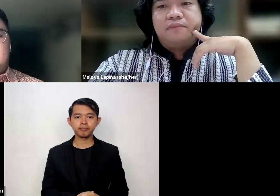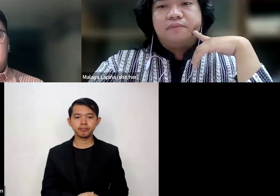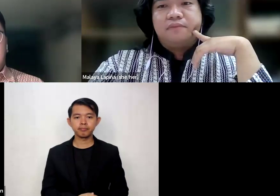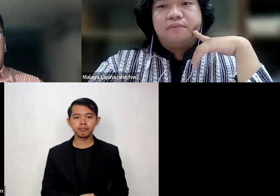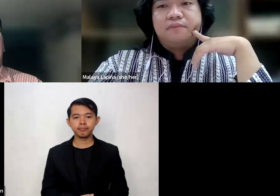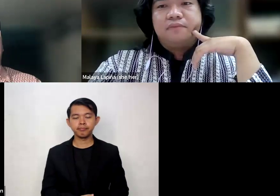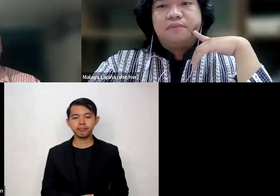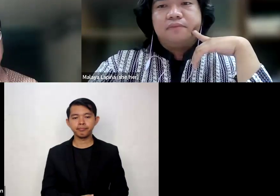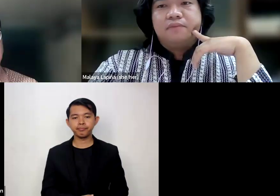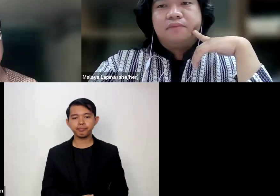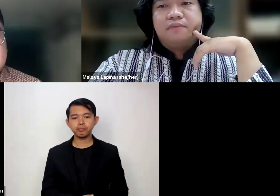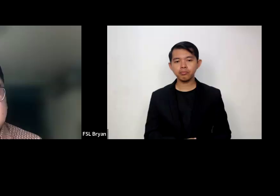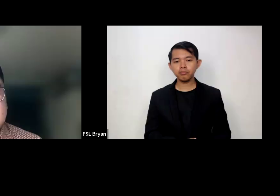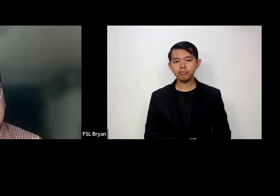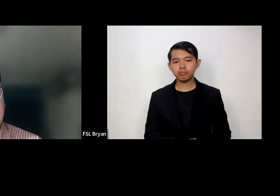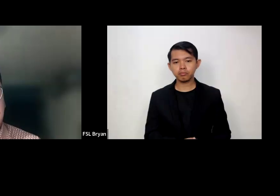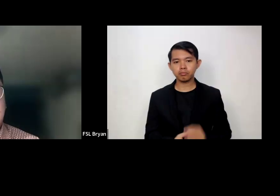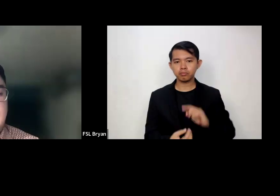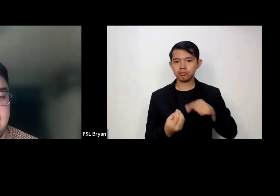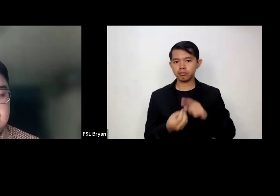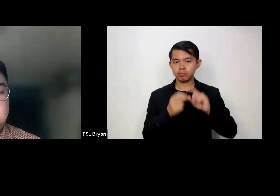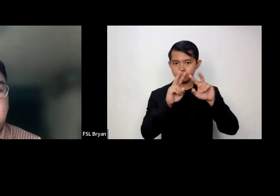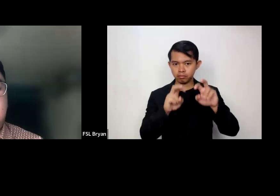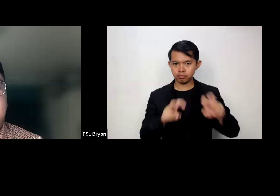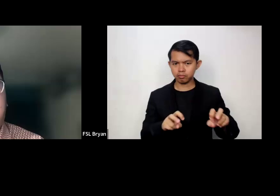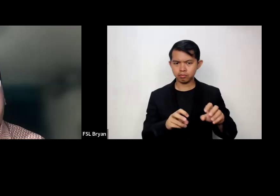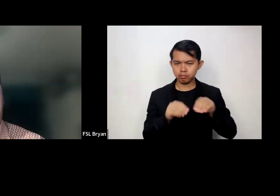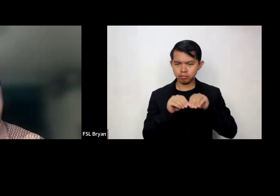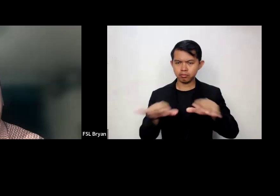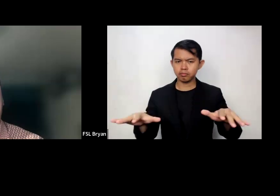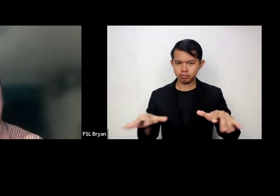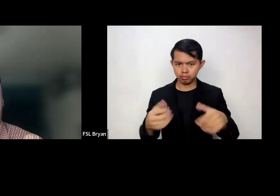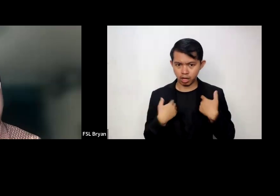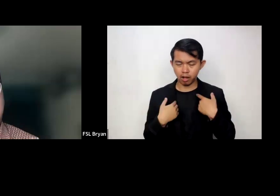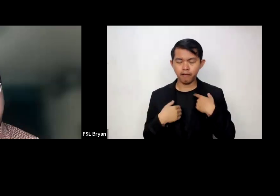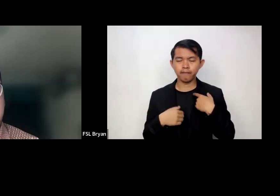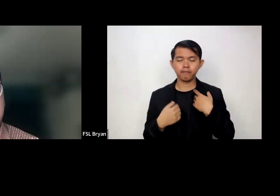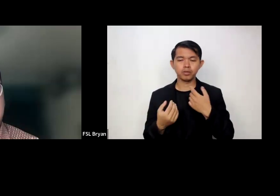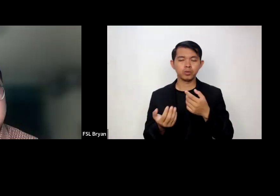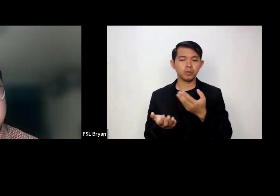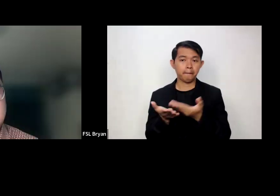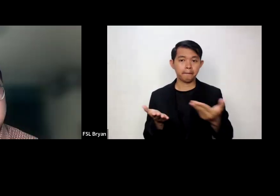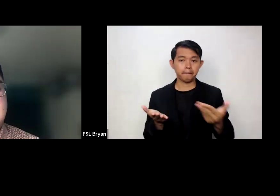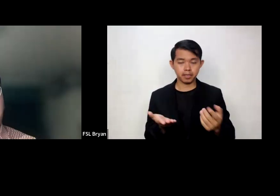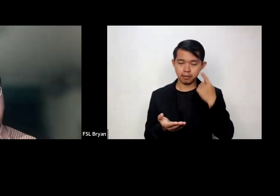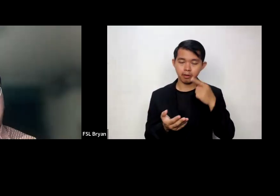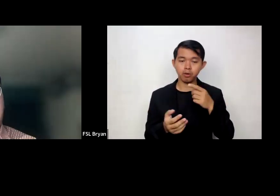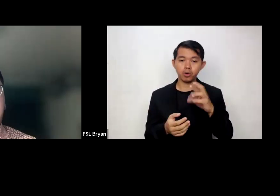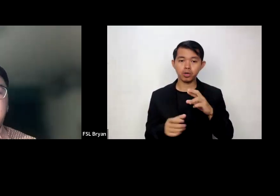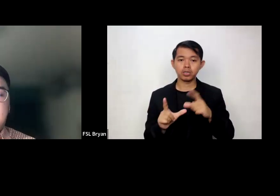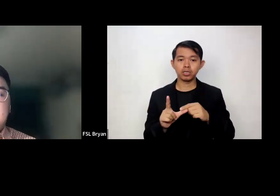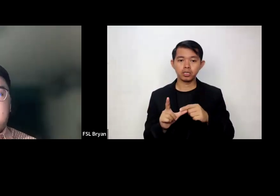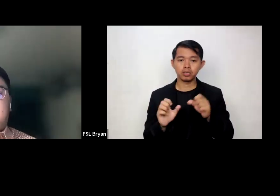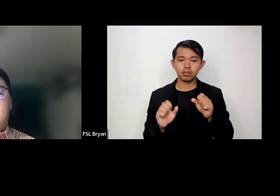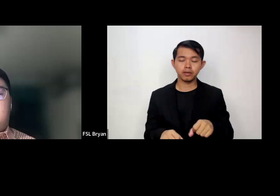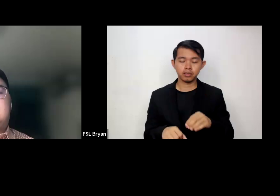Question 3. About research dissemination, do you have tangible or effective ways to share research with the